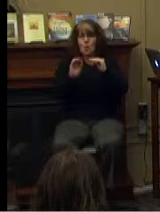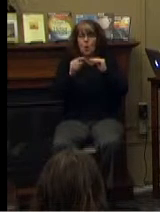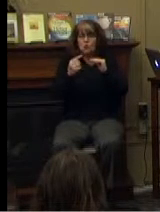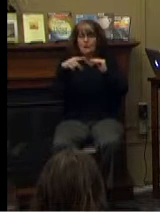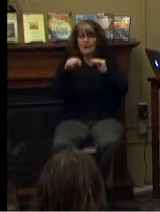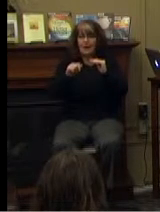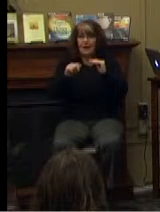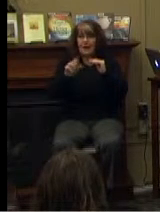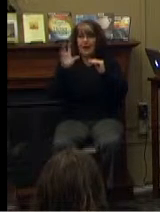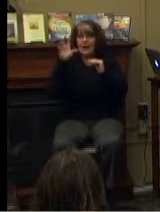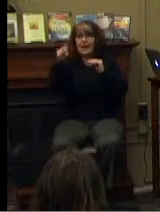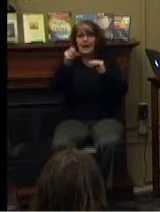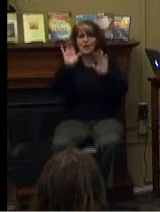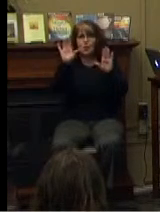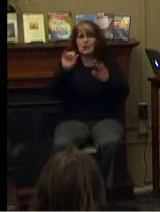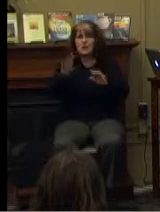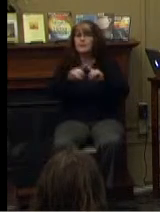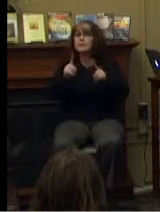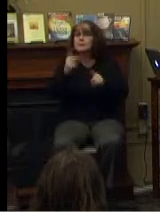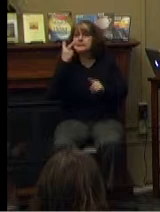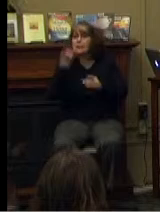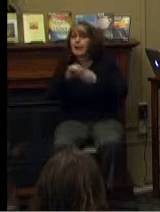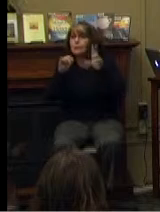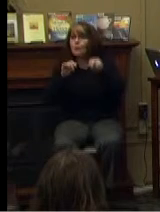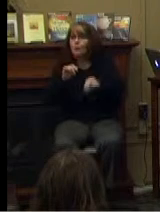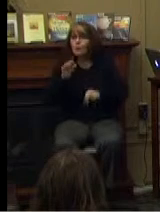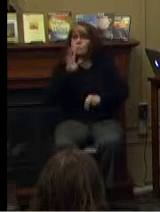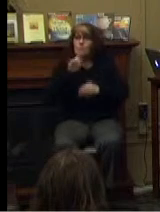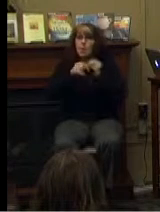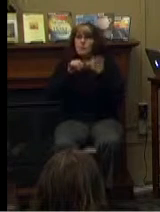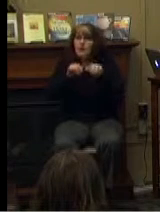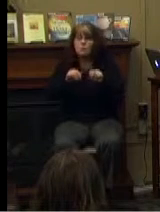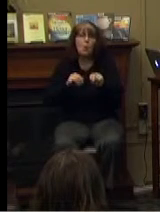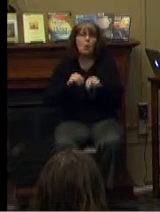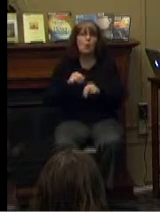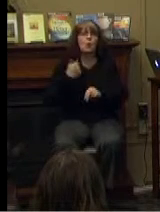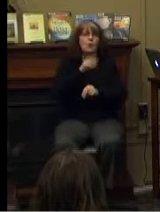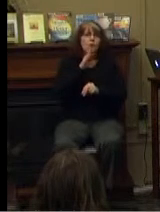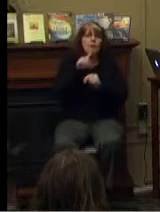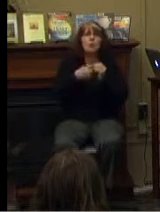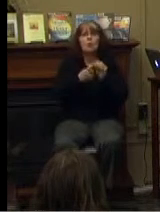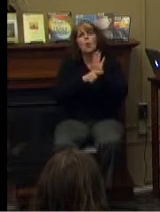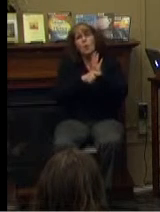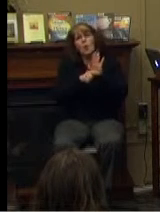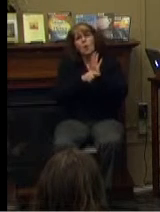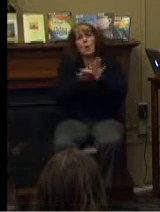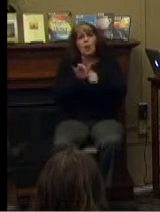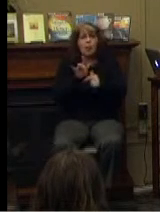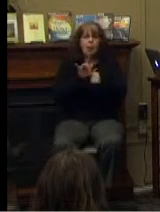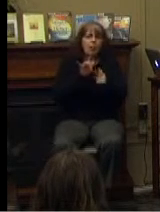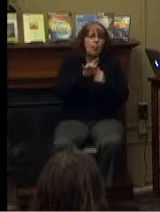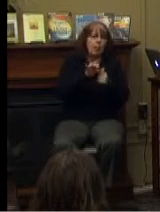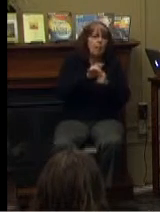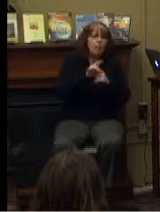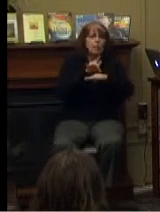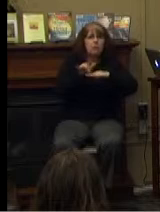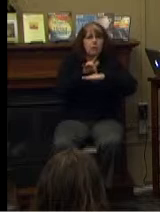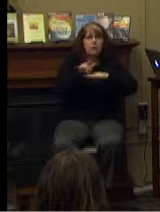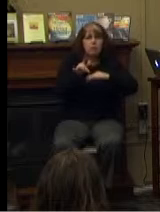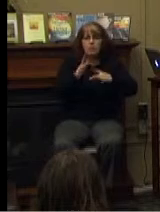jobs, but we don't see that. We don't talk about that. We talk about all the deficits, all the things that we need to accommodate and help.